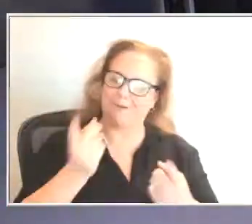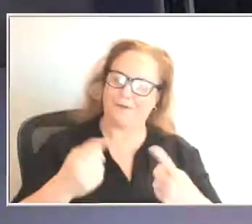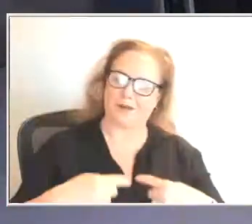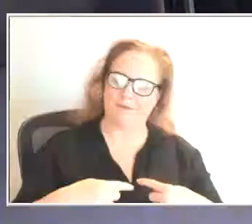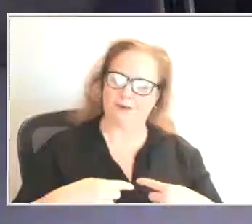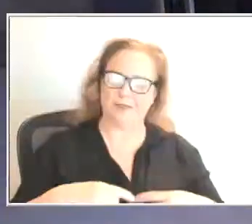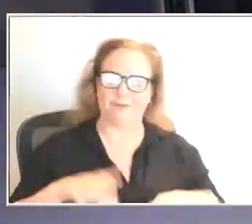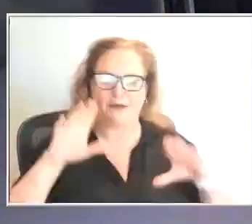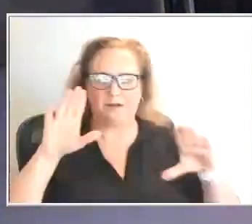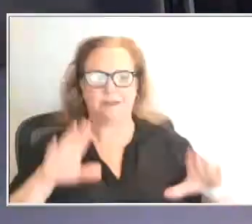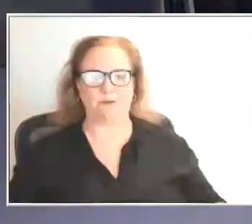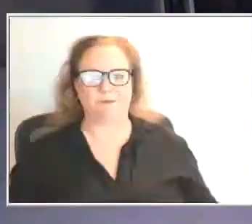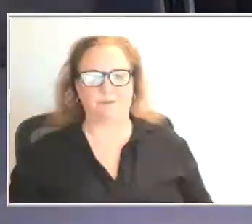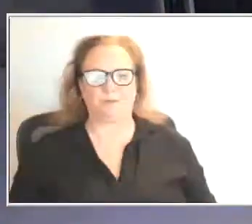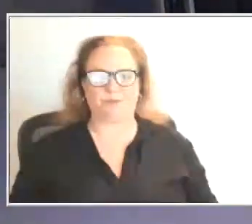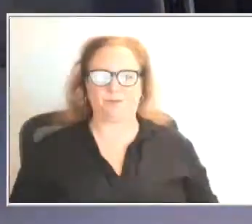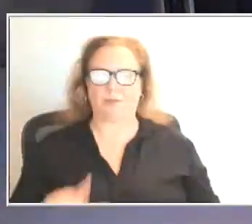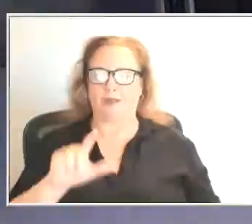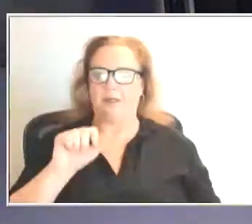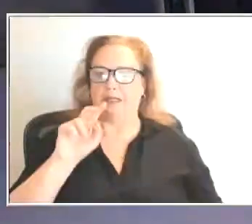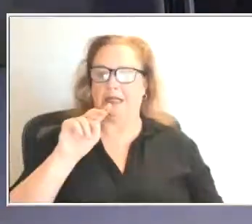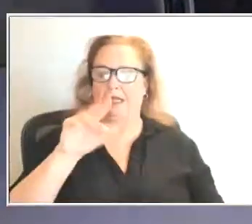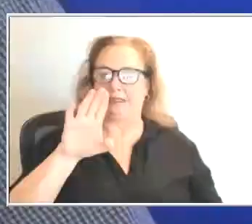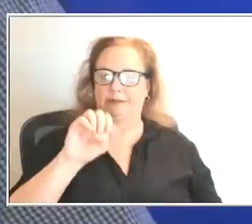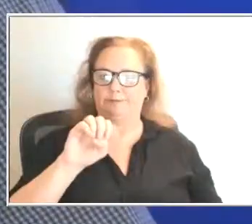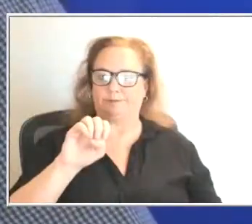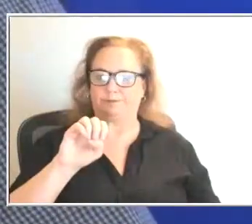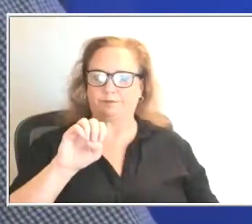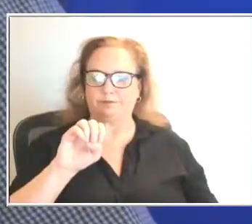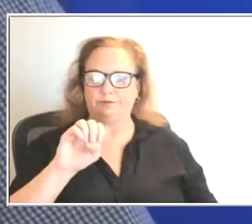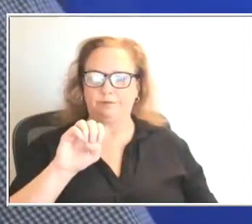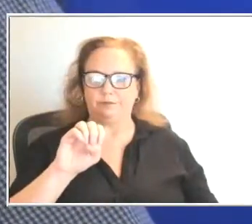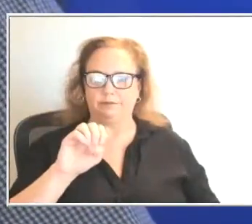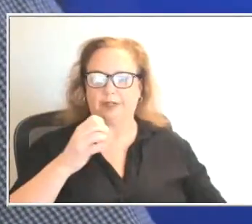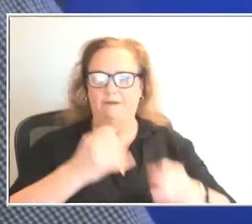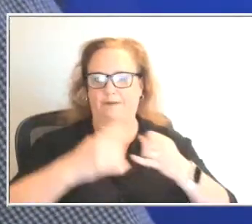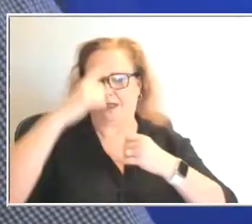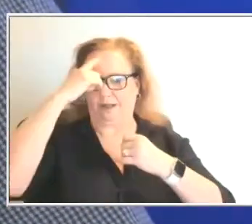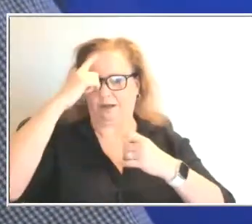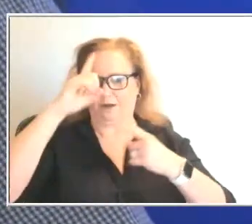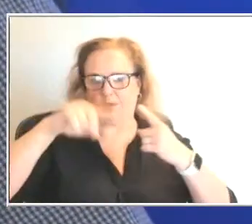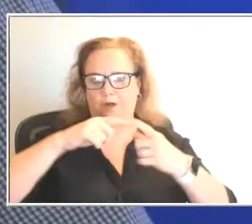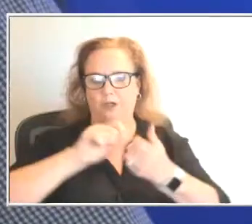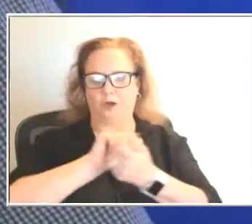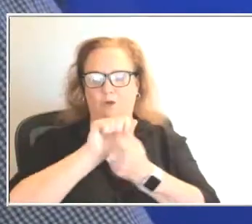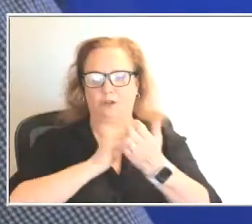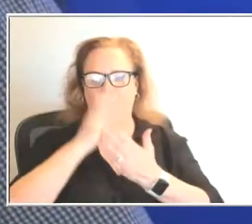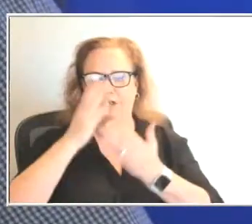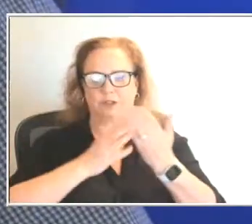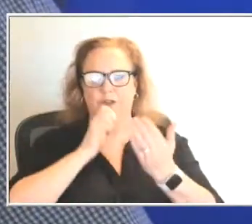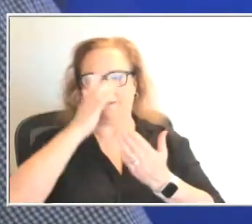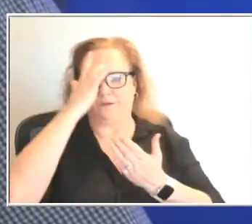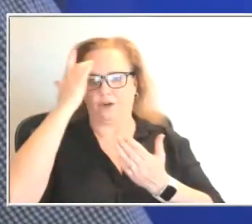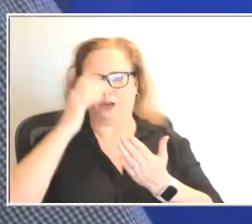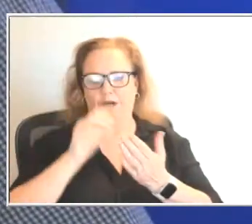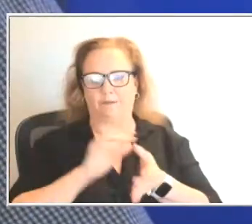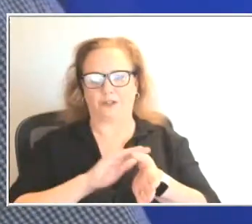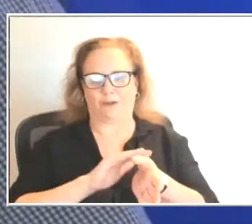awesome to have you. Lance. Final thoughts. When you wash your hands, don't forget about the thumbs.